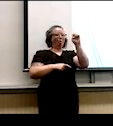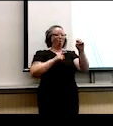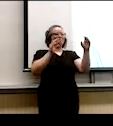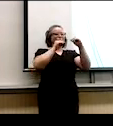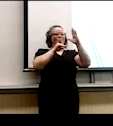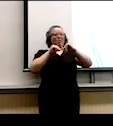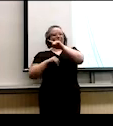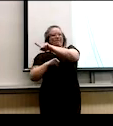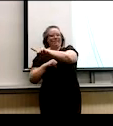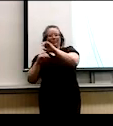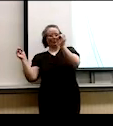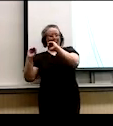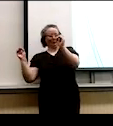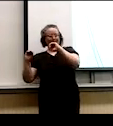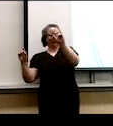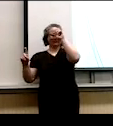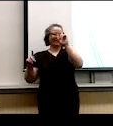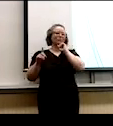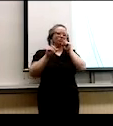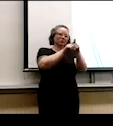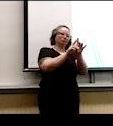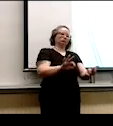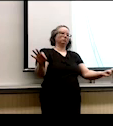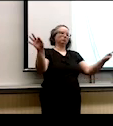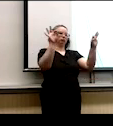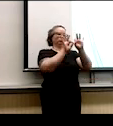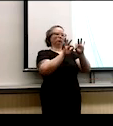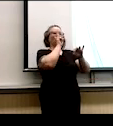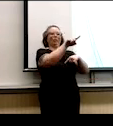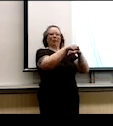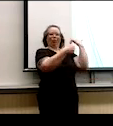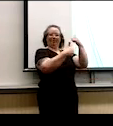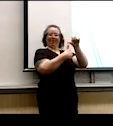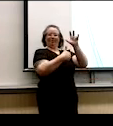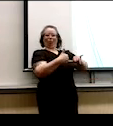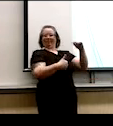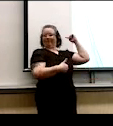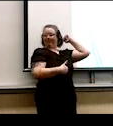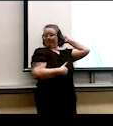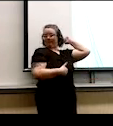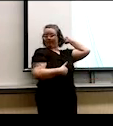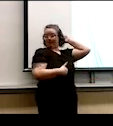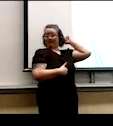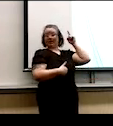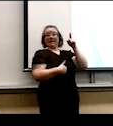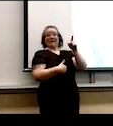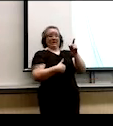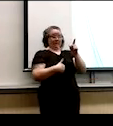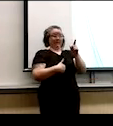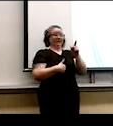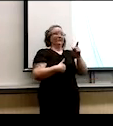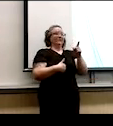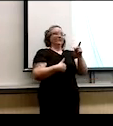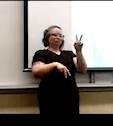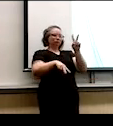year residents. As another little physical clue, is there's what's going on in the noggin.